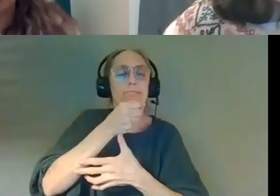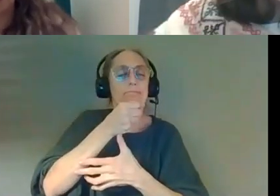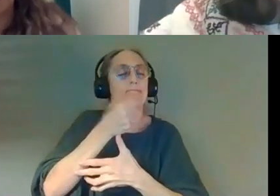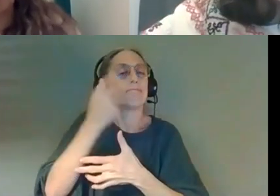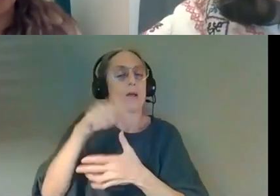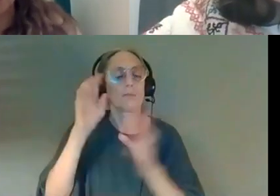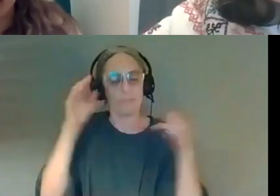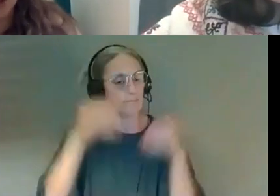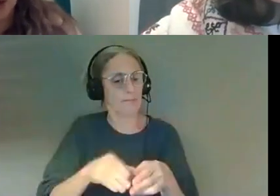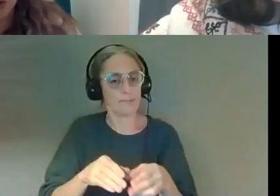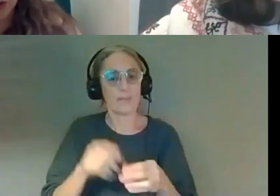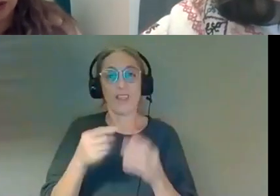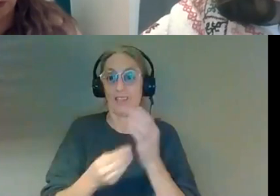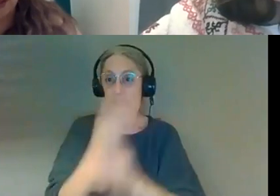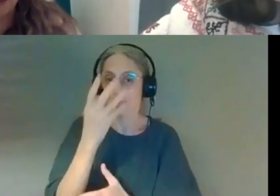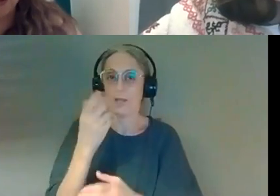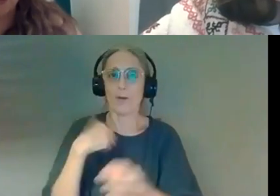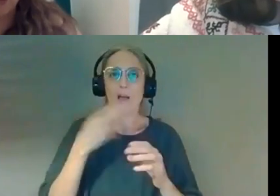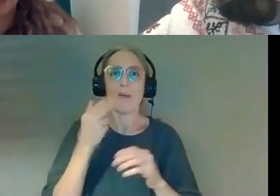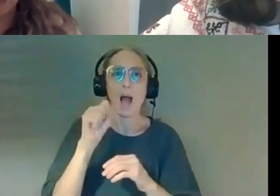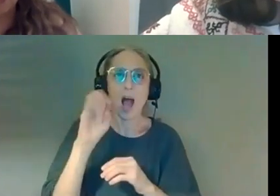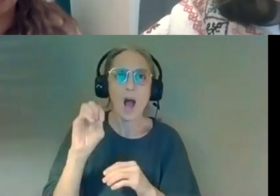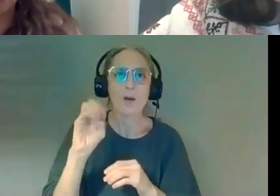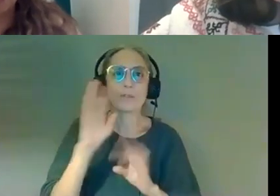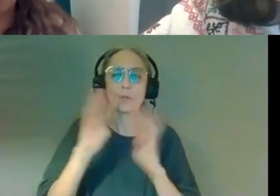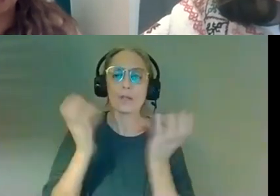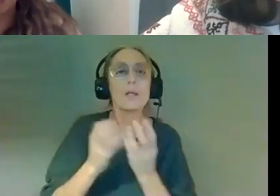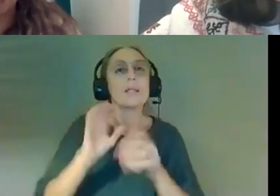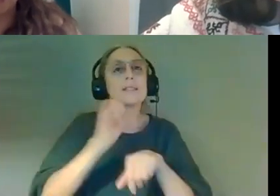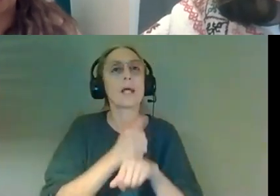working groups. Senator Hunter, I don't know, did you have working groups too in the Senate?